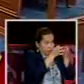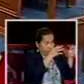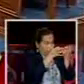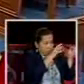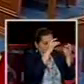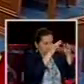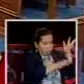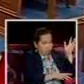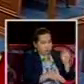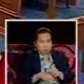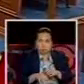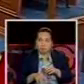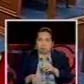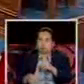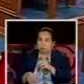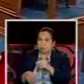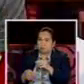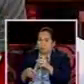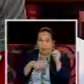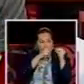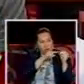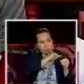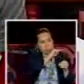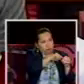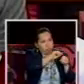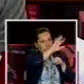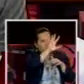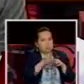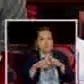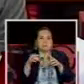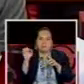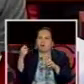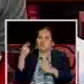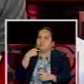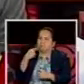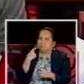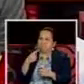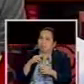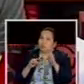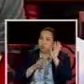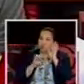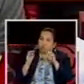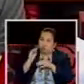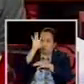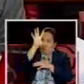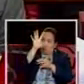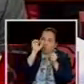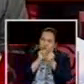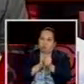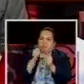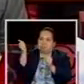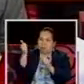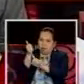mga PowerPoint na nakalagay dun. Verbally, opo, Mr. Senate President. Nag-iisplika dun